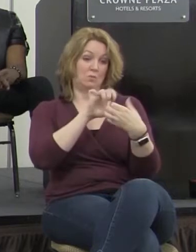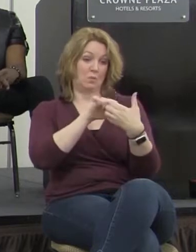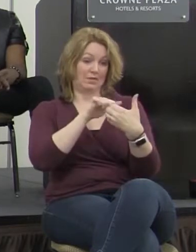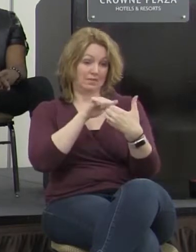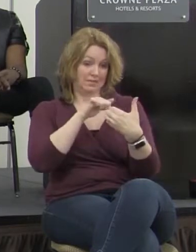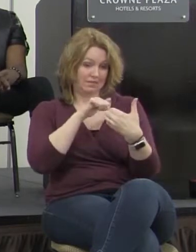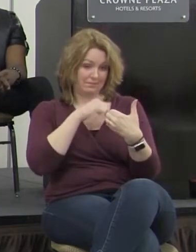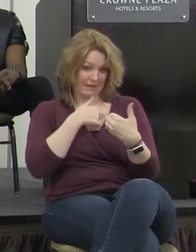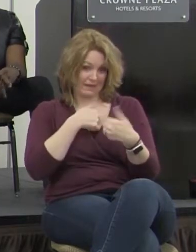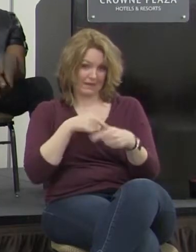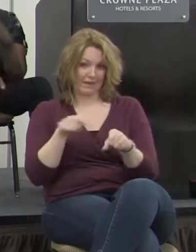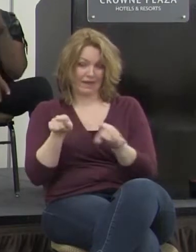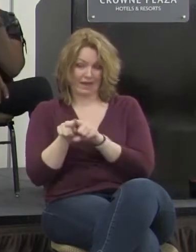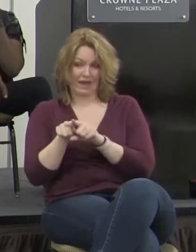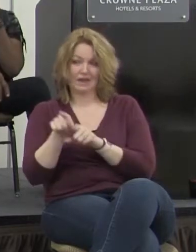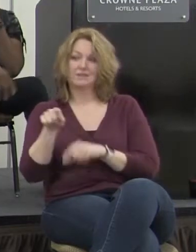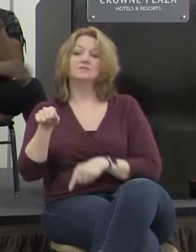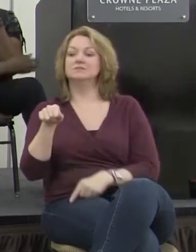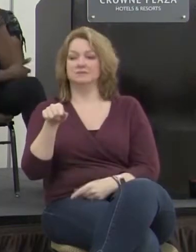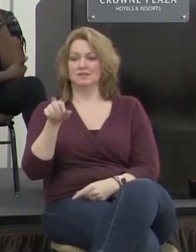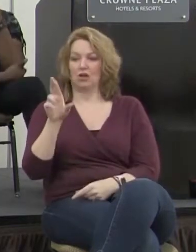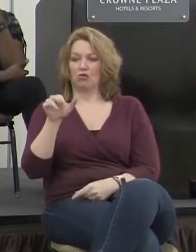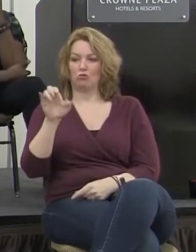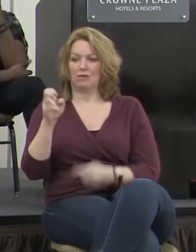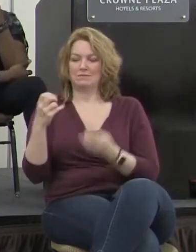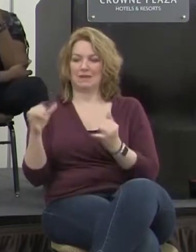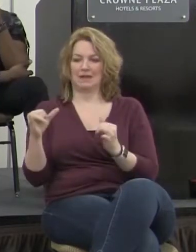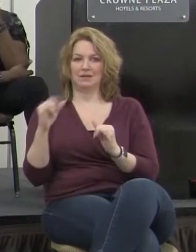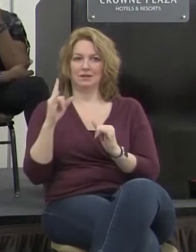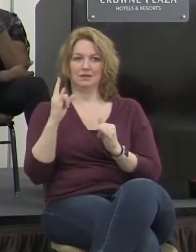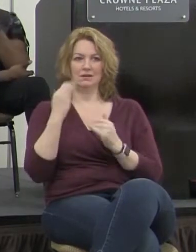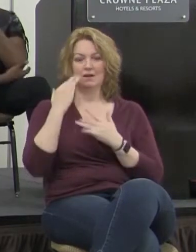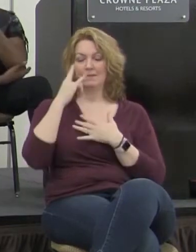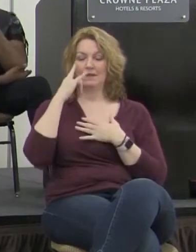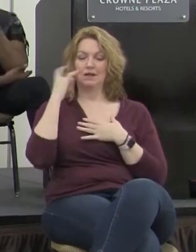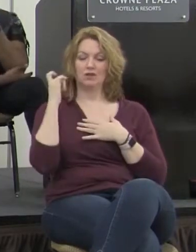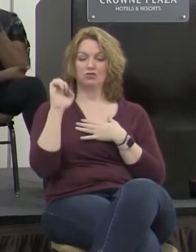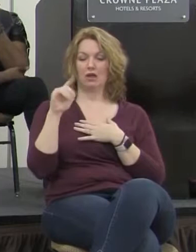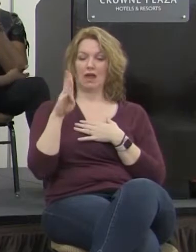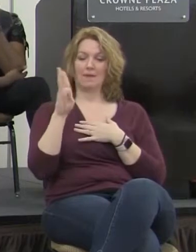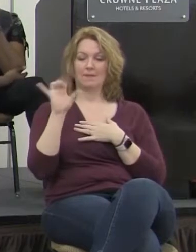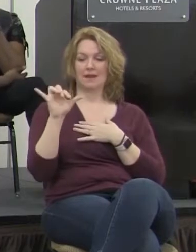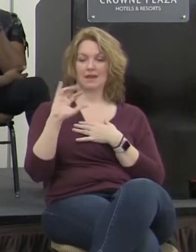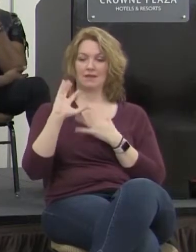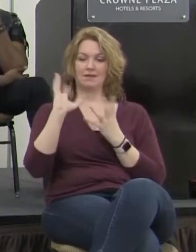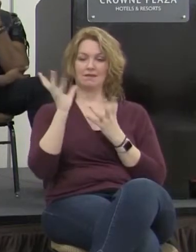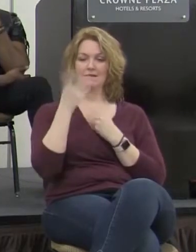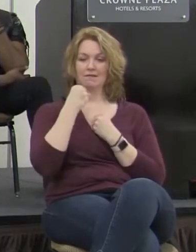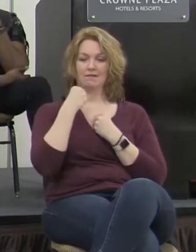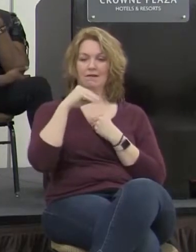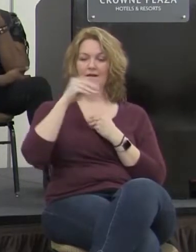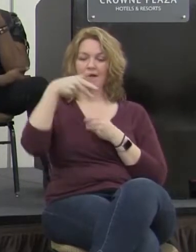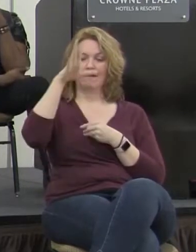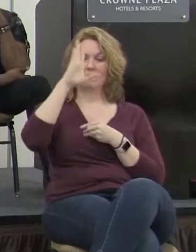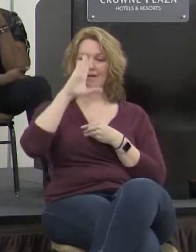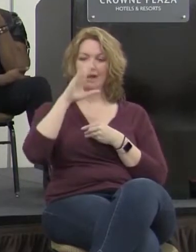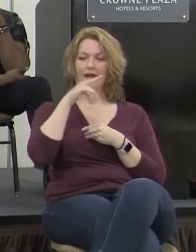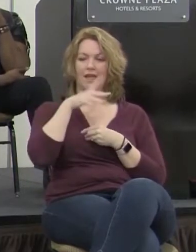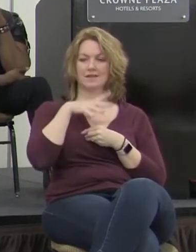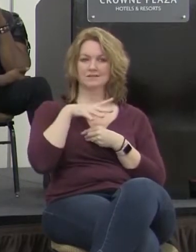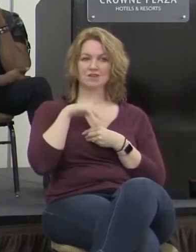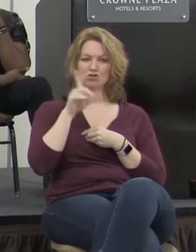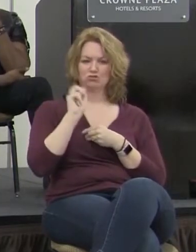you, assuming that if it's flattering because you're an ebony goddess, that you should